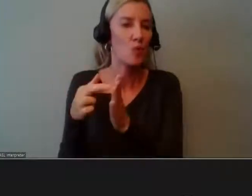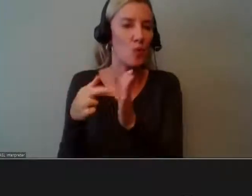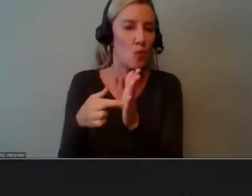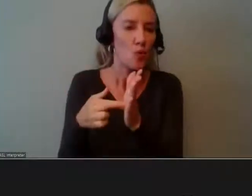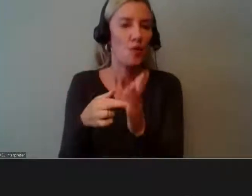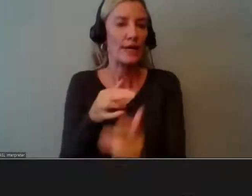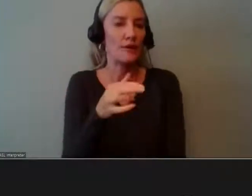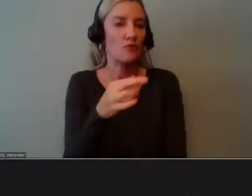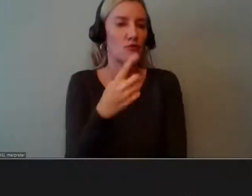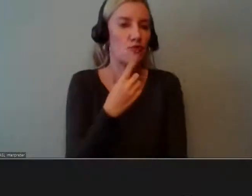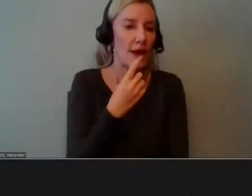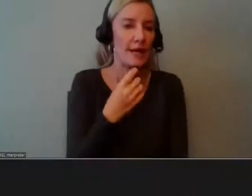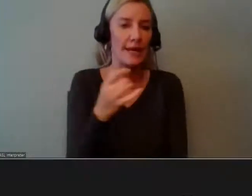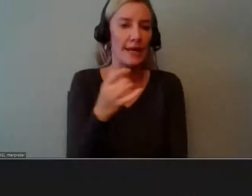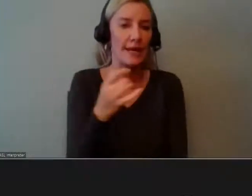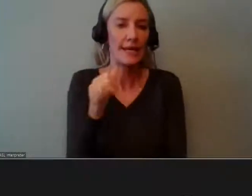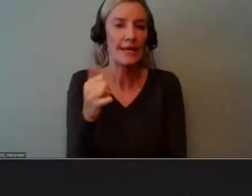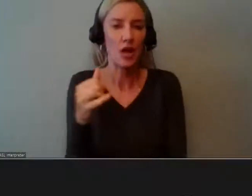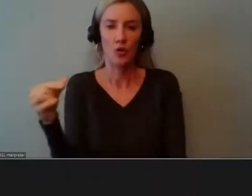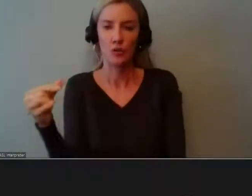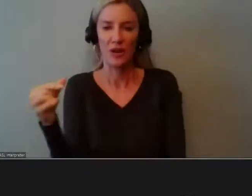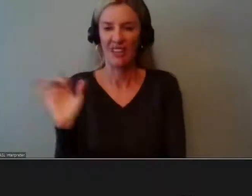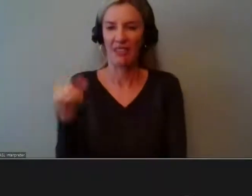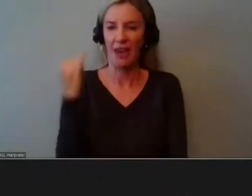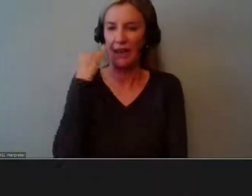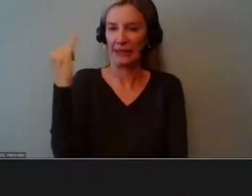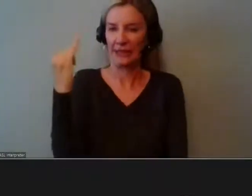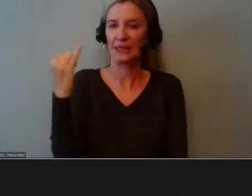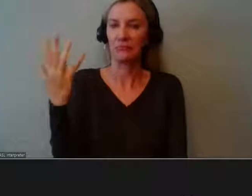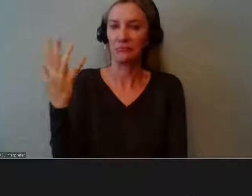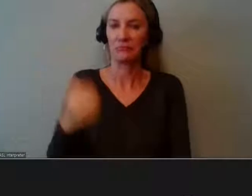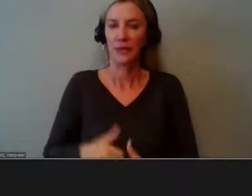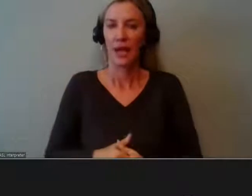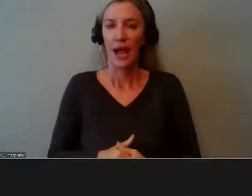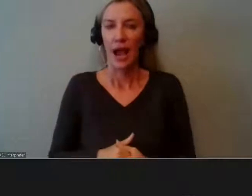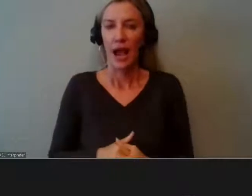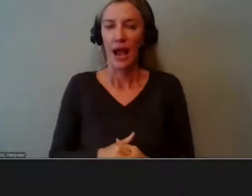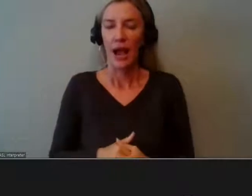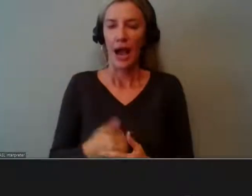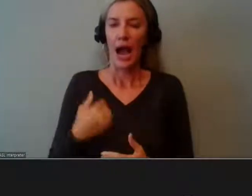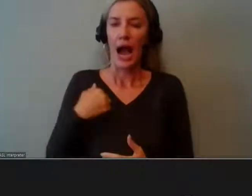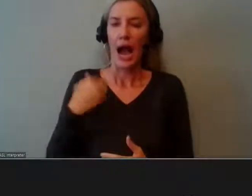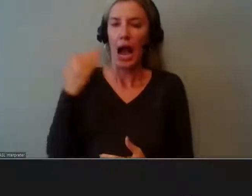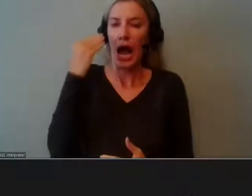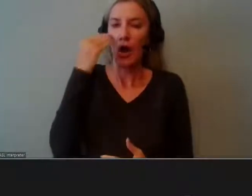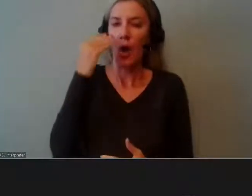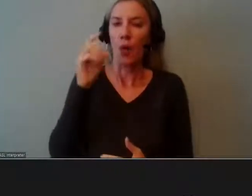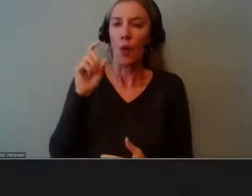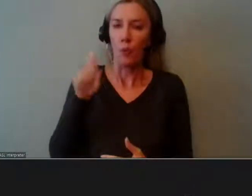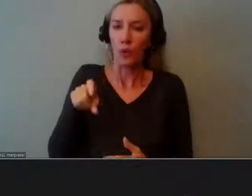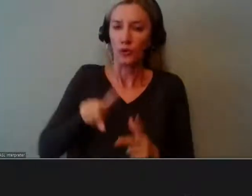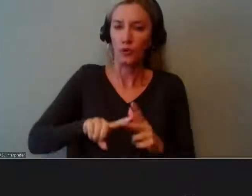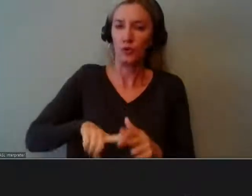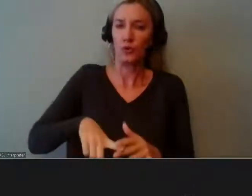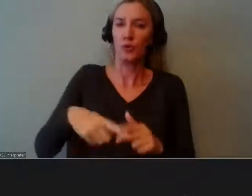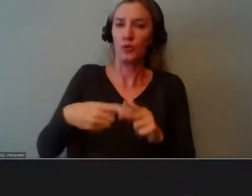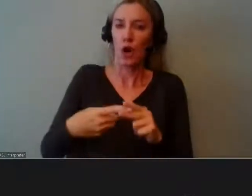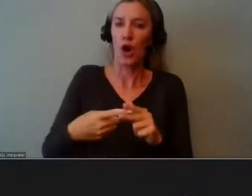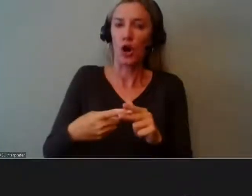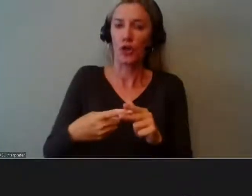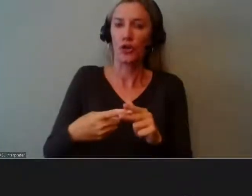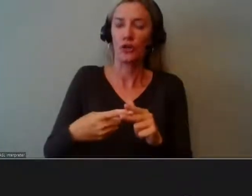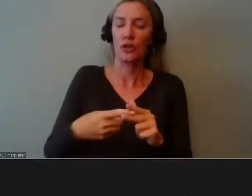green idea. I know that was supposed to take effect November 1, and